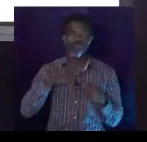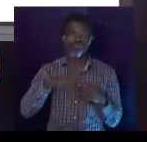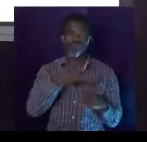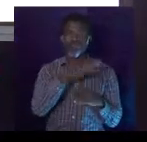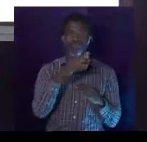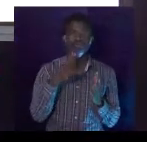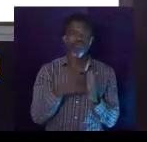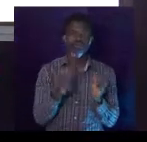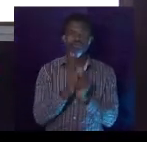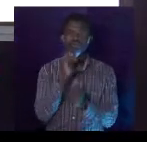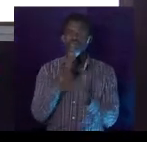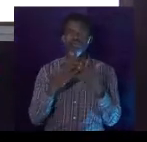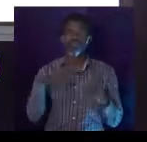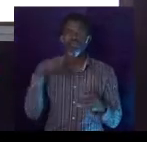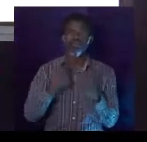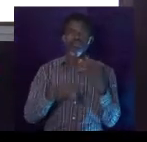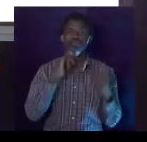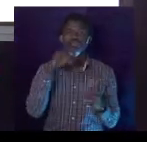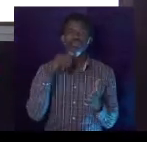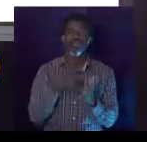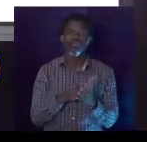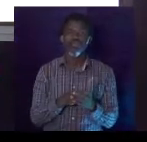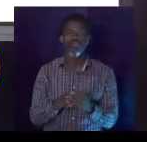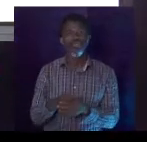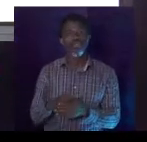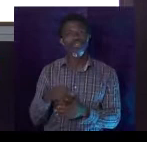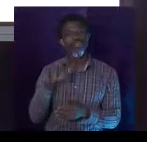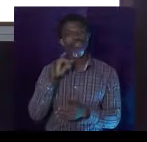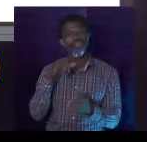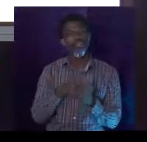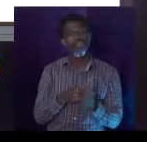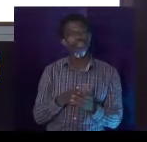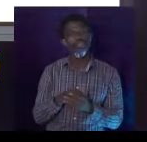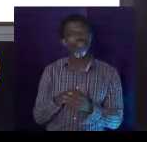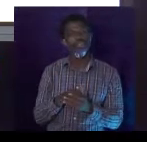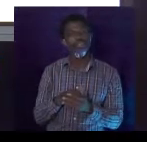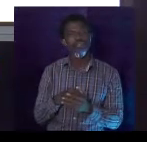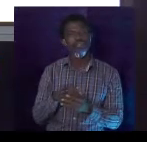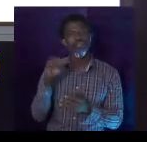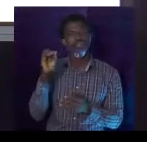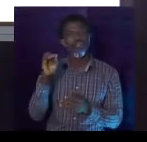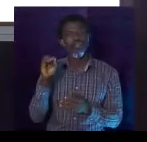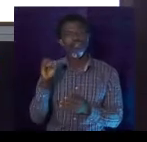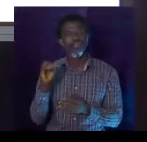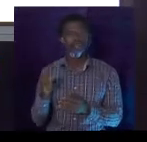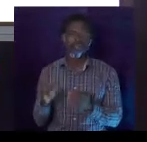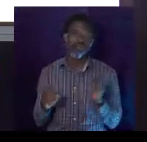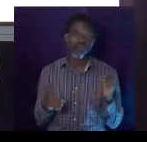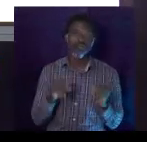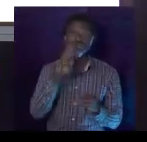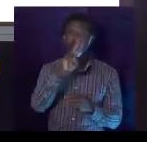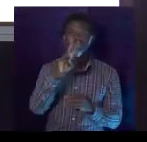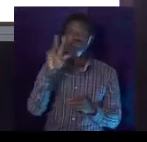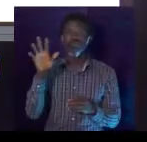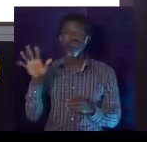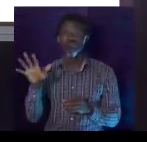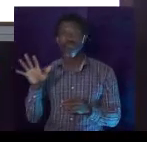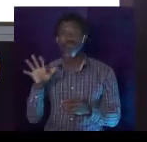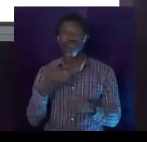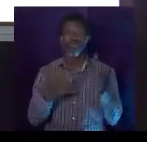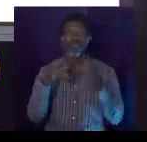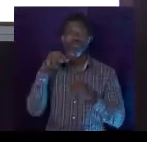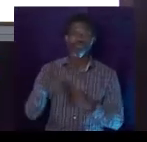And you know you have to complete it with something. But do you know what it is? Is it 0? It's going to be 25. So 25 comes